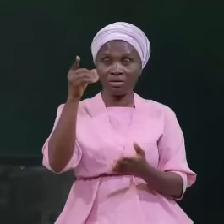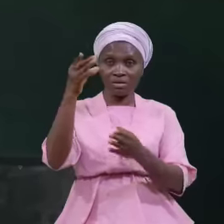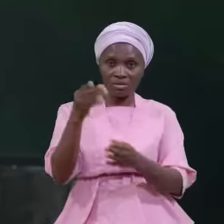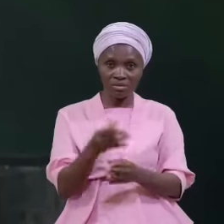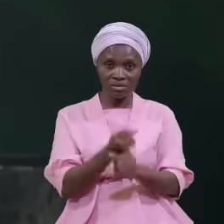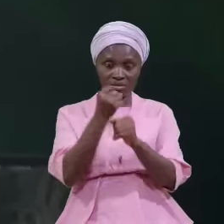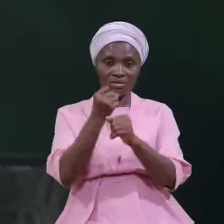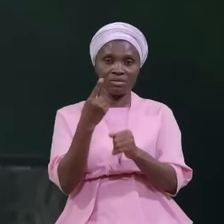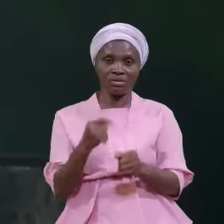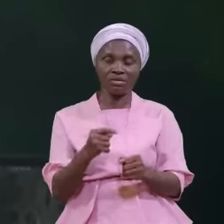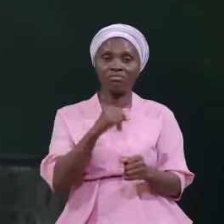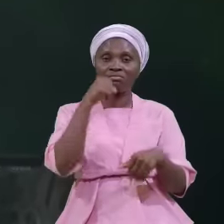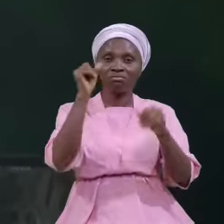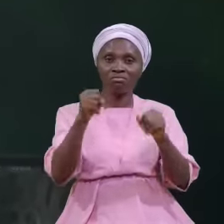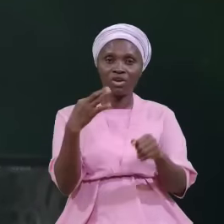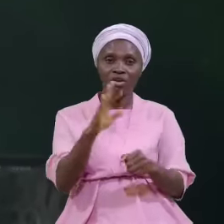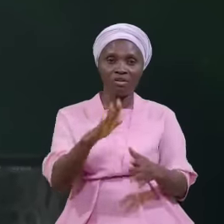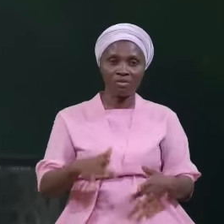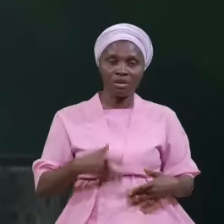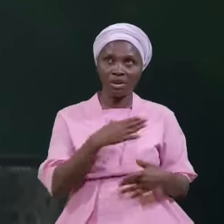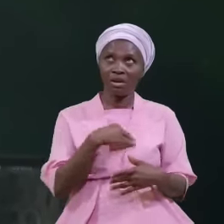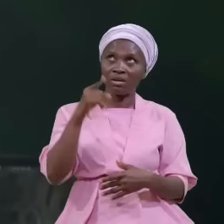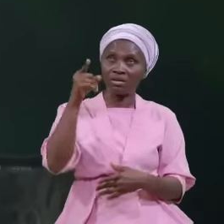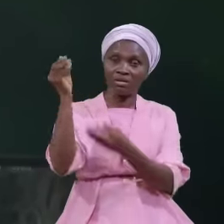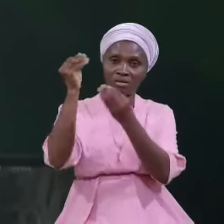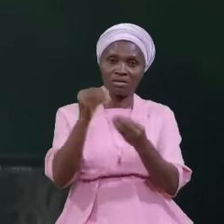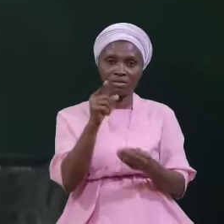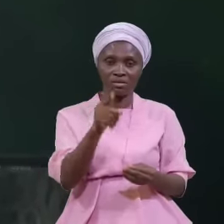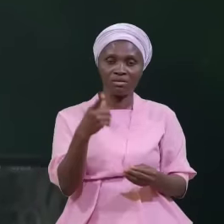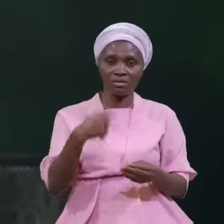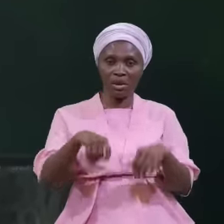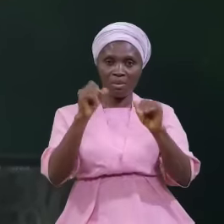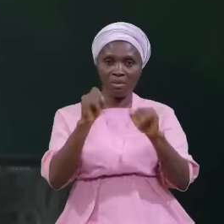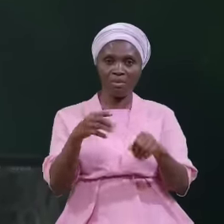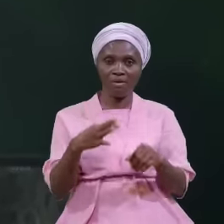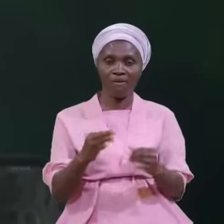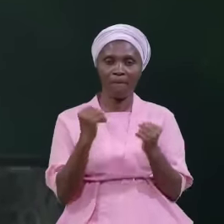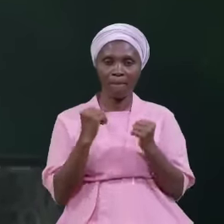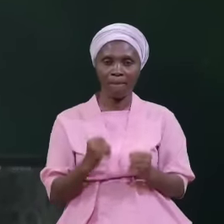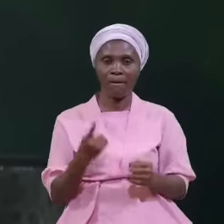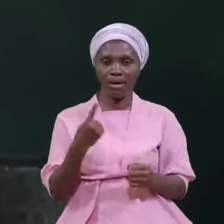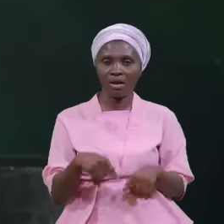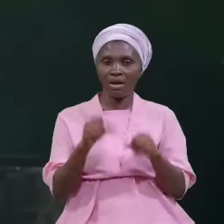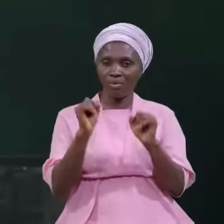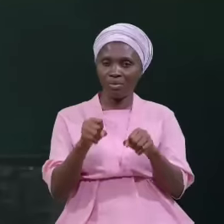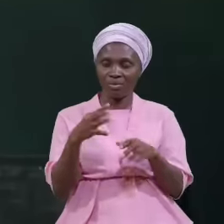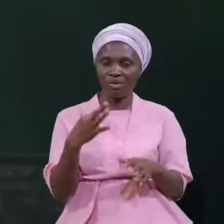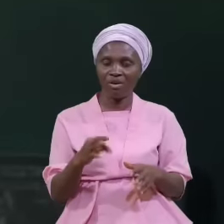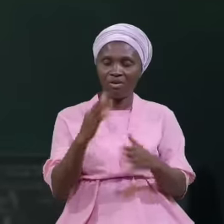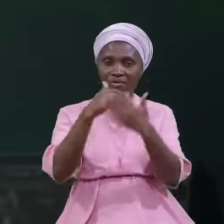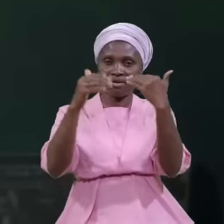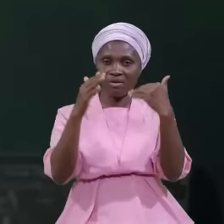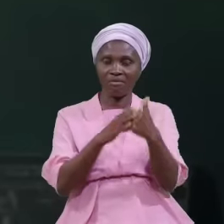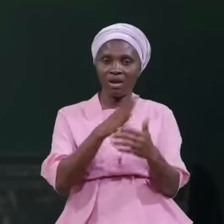life and it gives you the possibilities of power, the possibilities of heaven, and your life